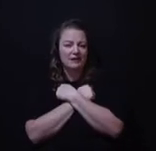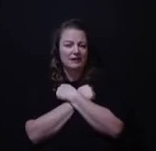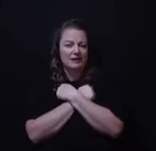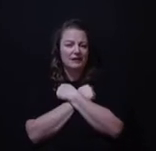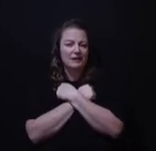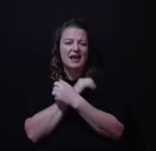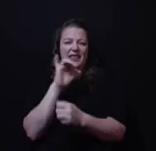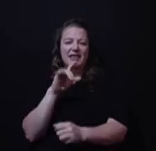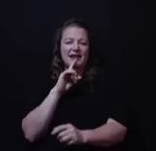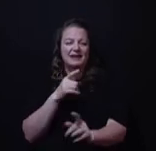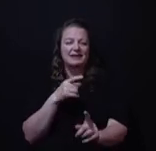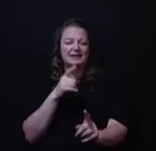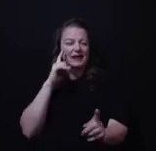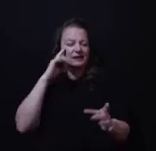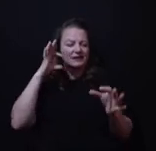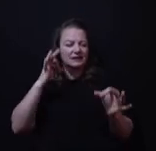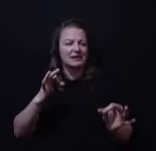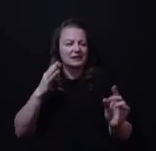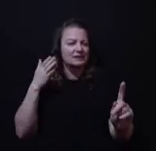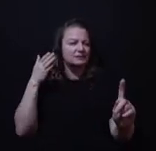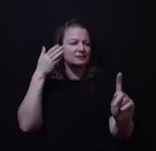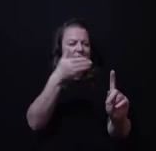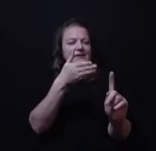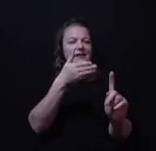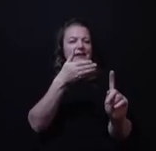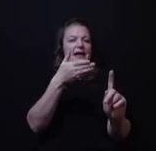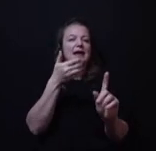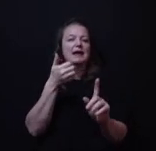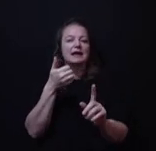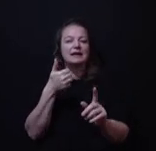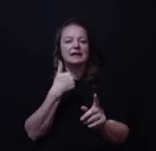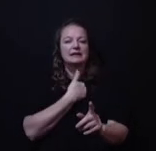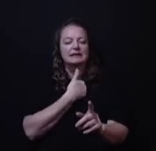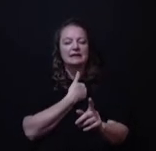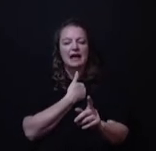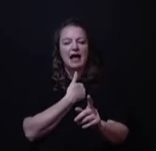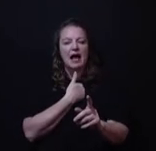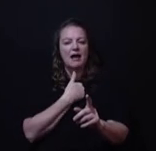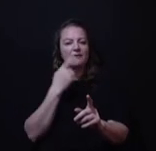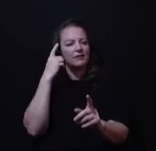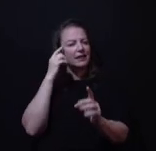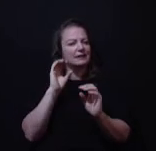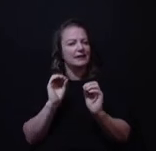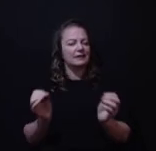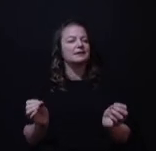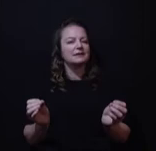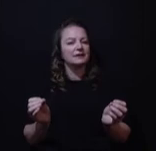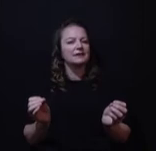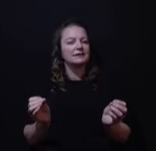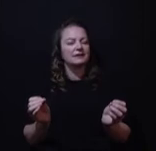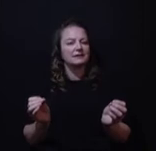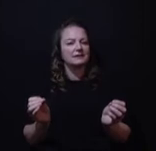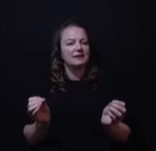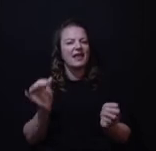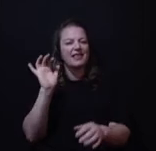intentional, decided, chosen selflessness. That's what love